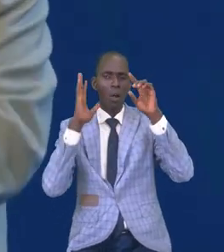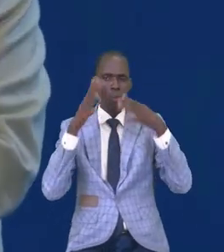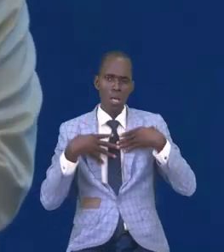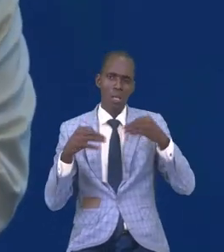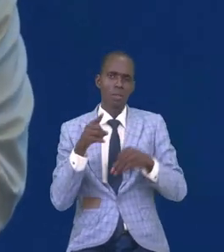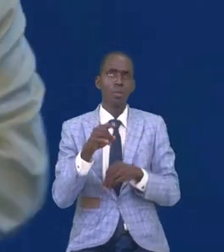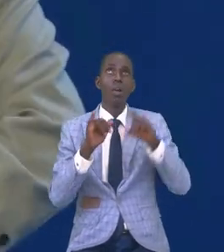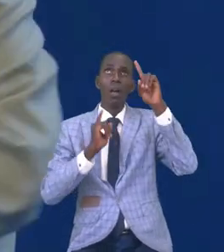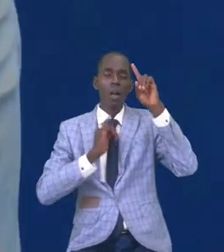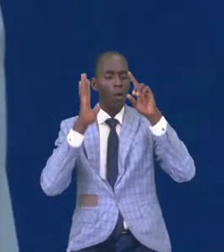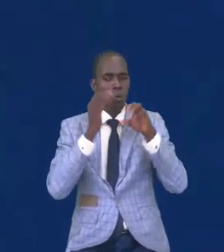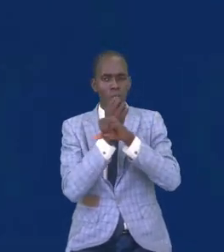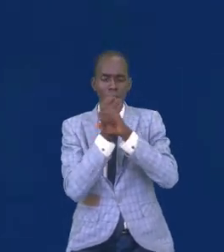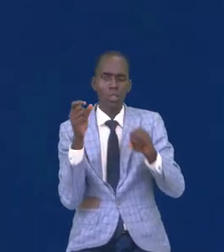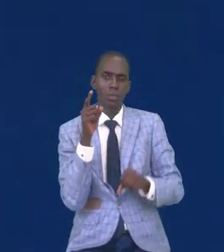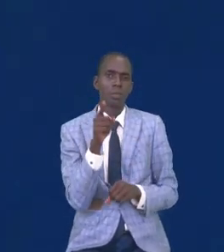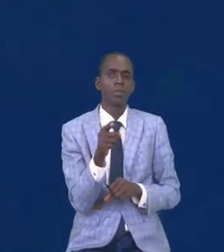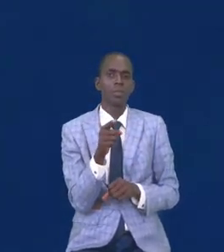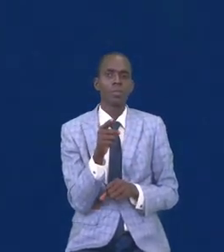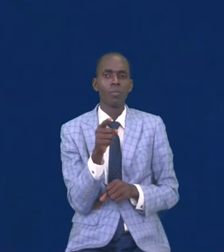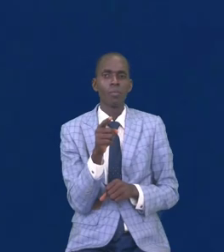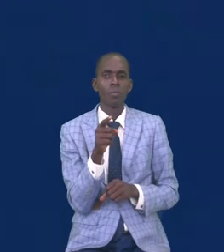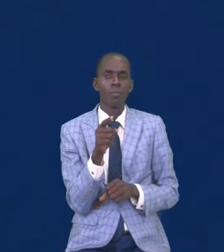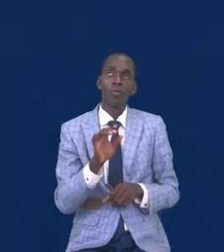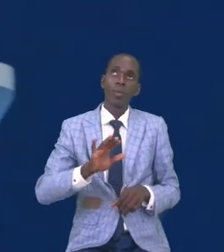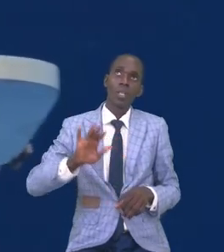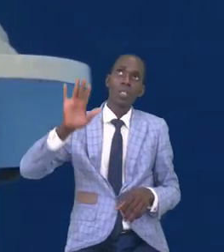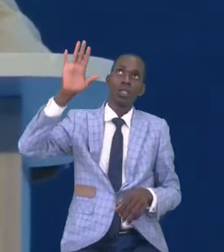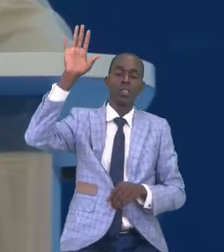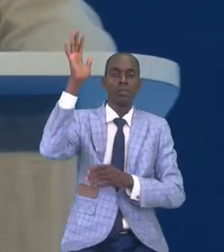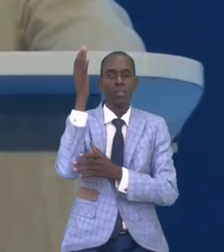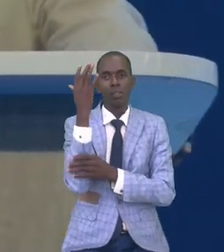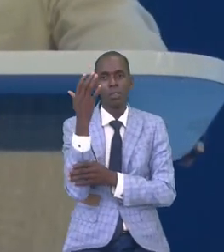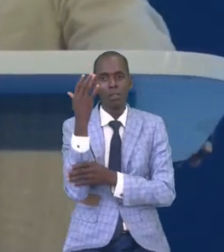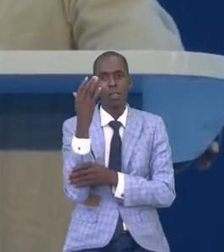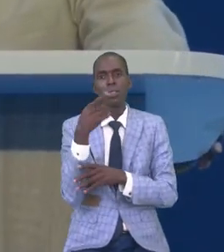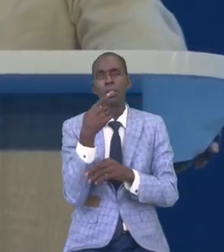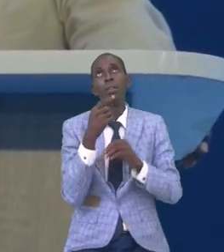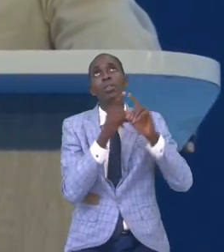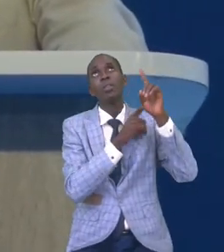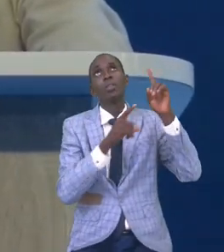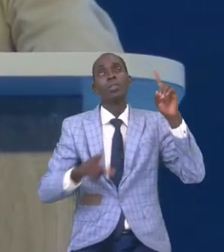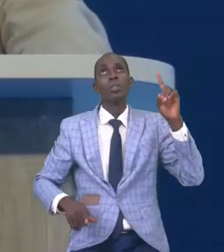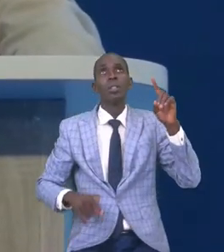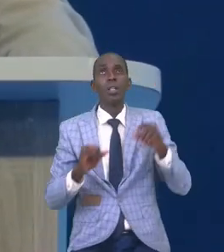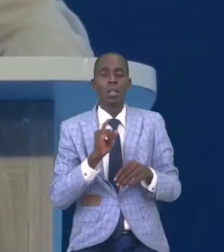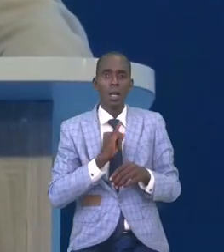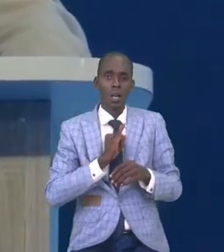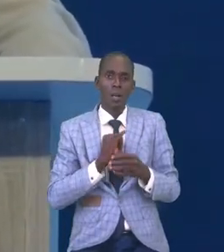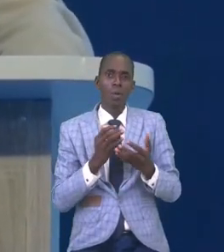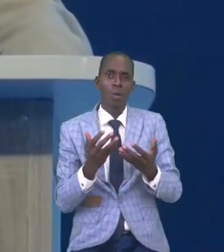I'll save you." Raise up your hand there. "Lord, I want